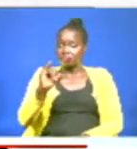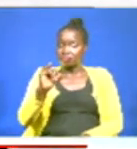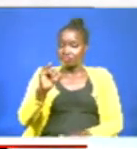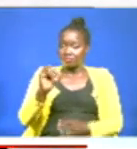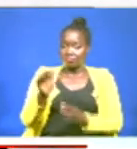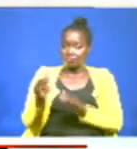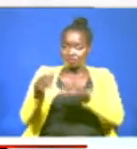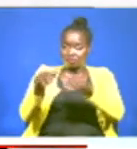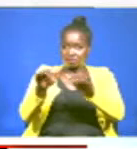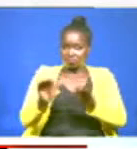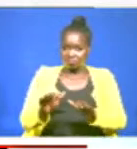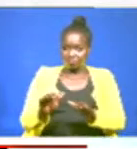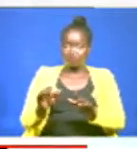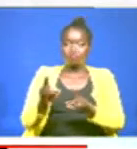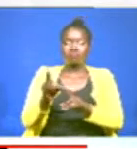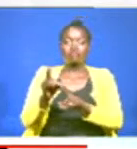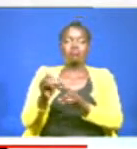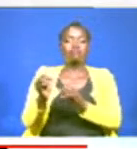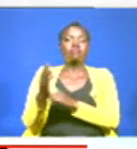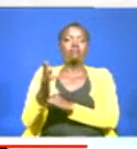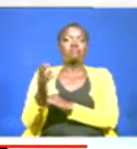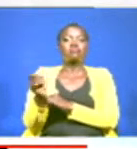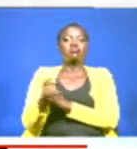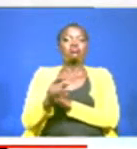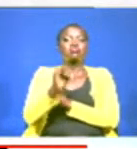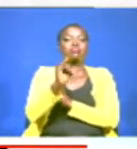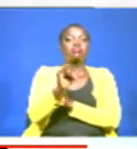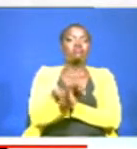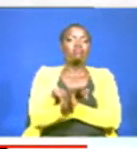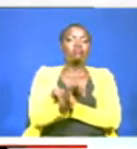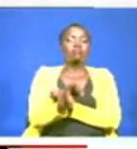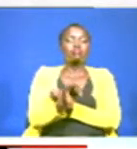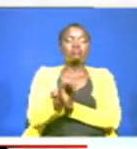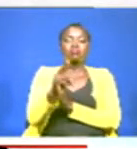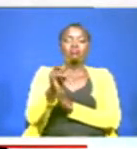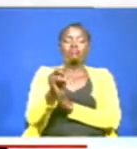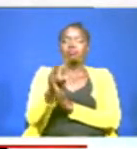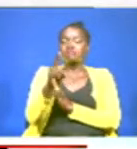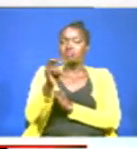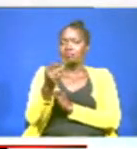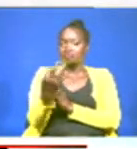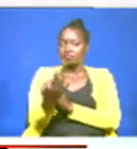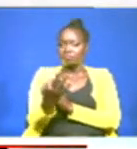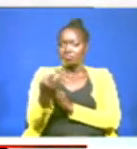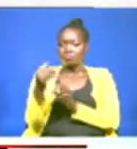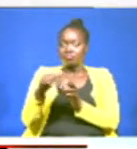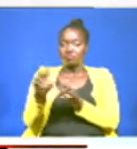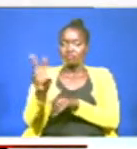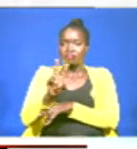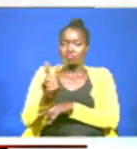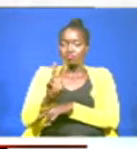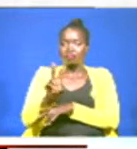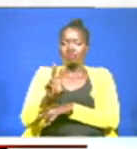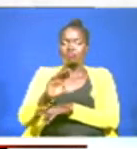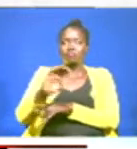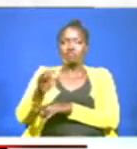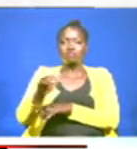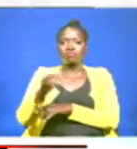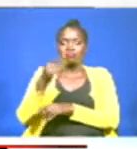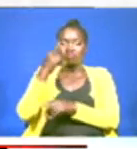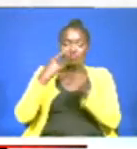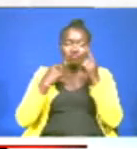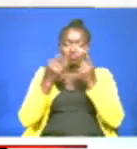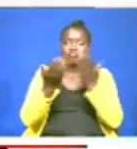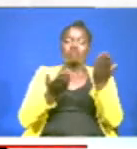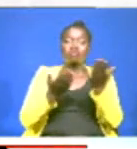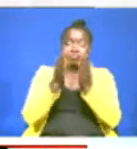January 2023 at her home in Zululu. That's in Vihiga County. The funeral service in her honor will